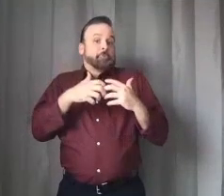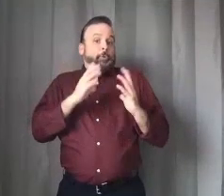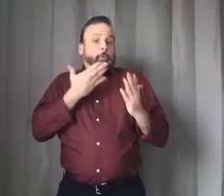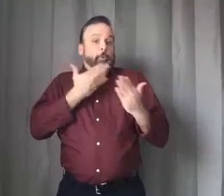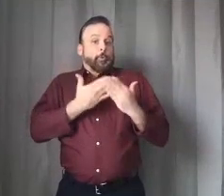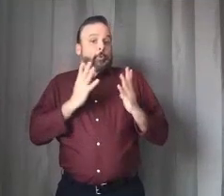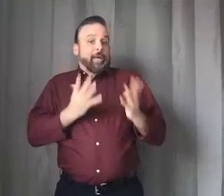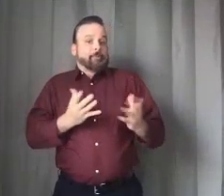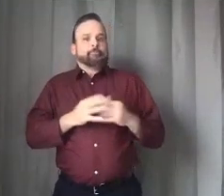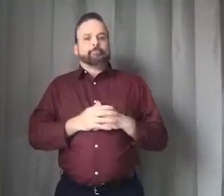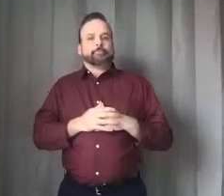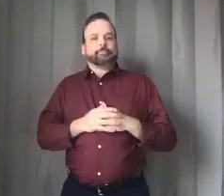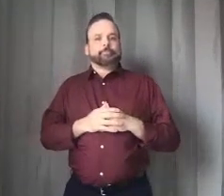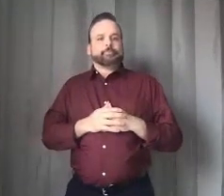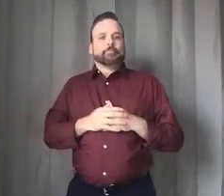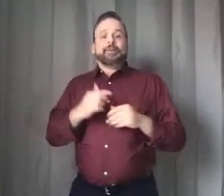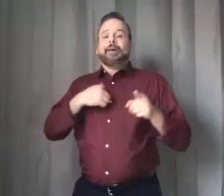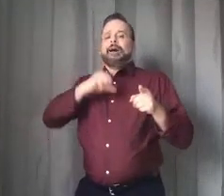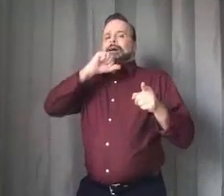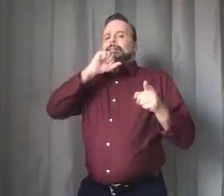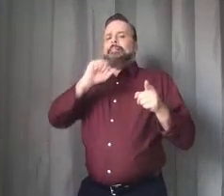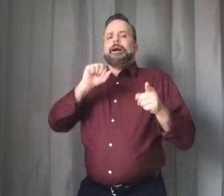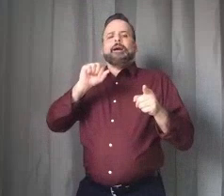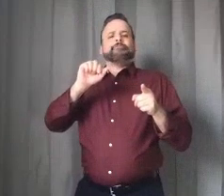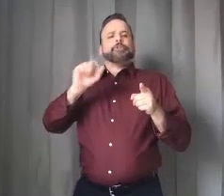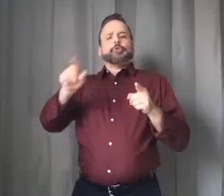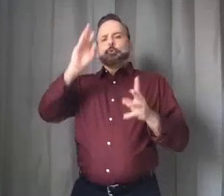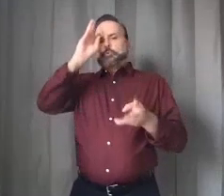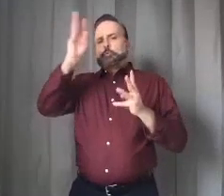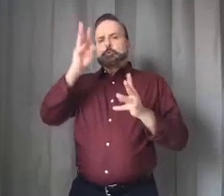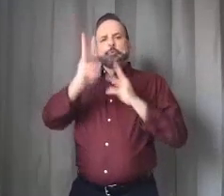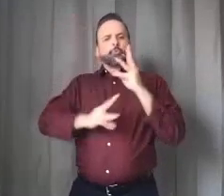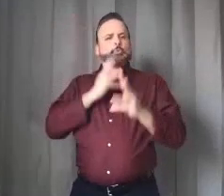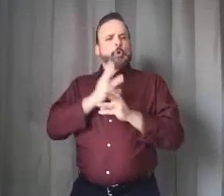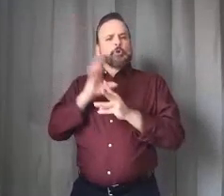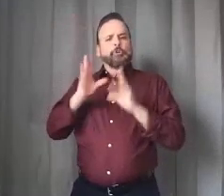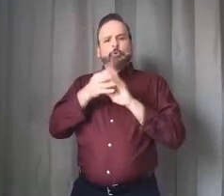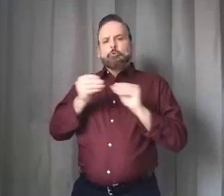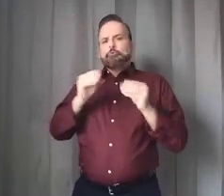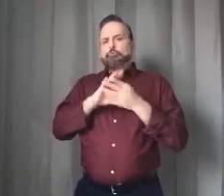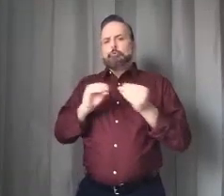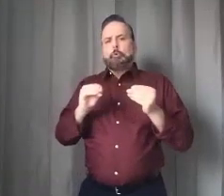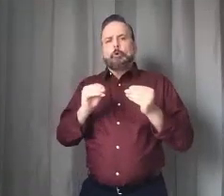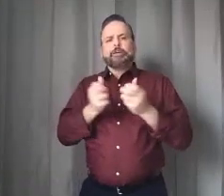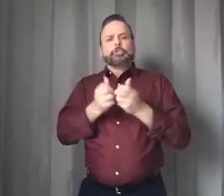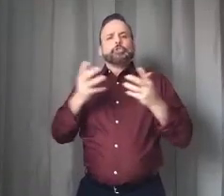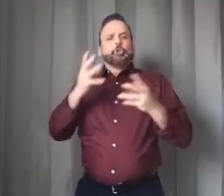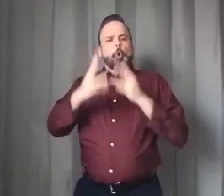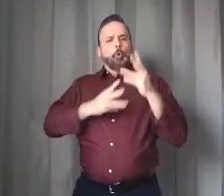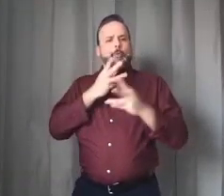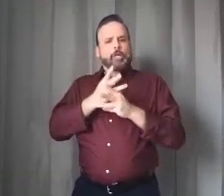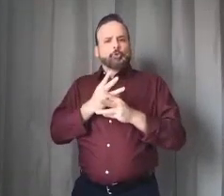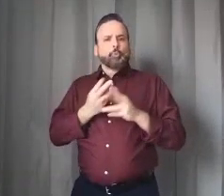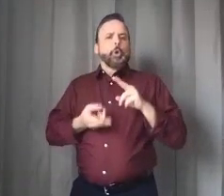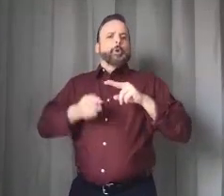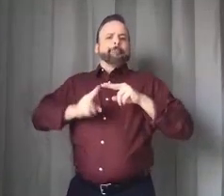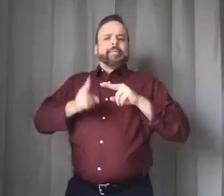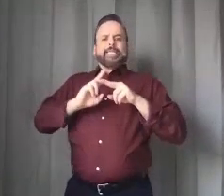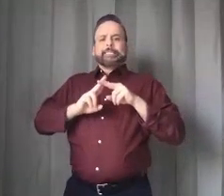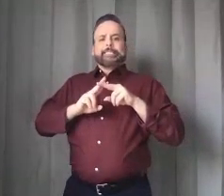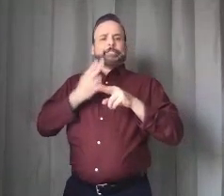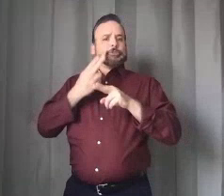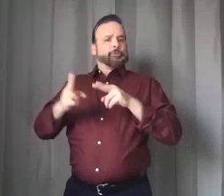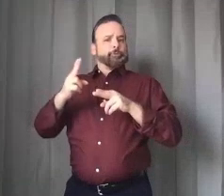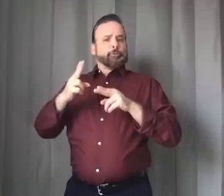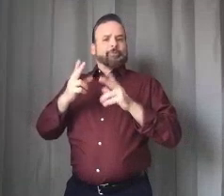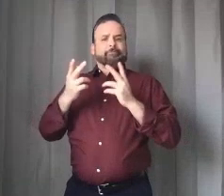Yeah, I really do love your world building and your story. It's so much world building in such a tiny space.